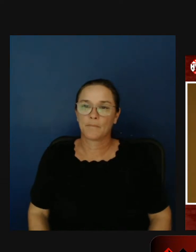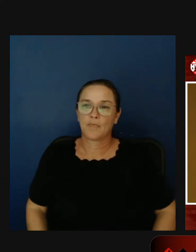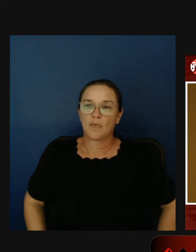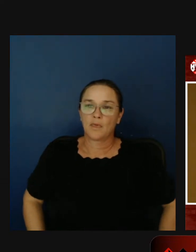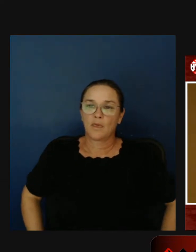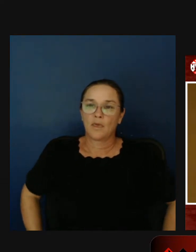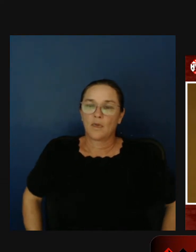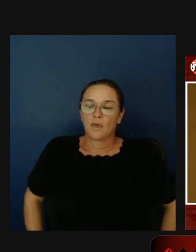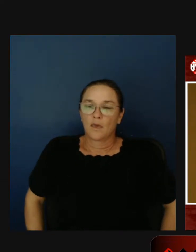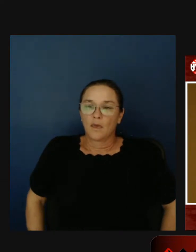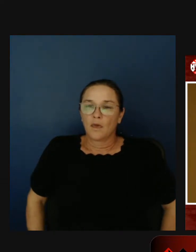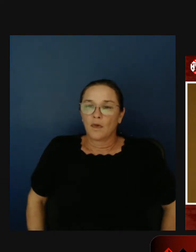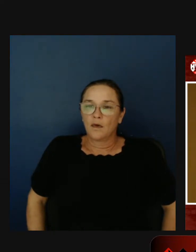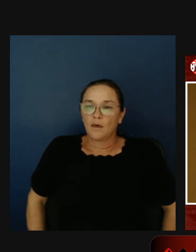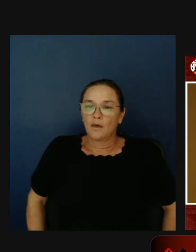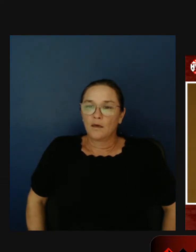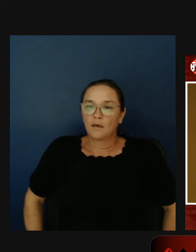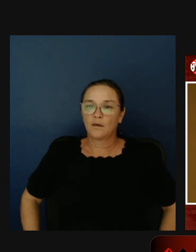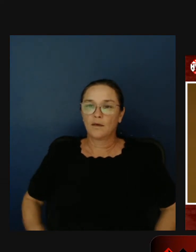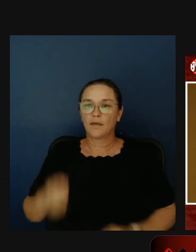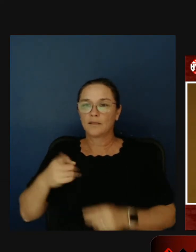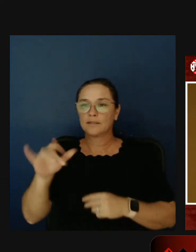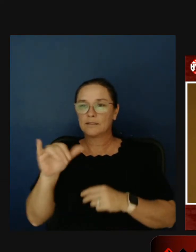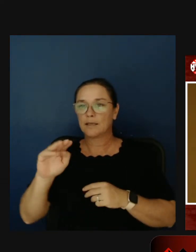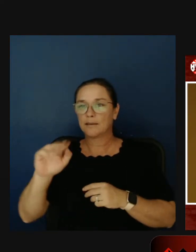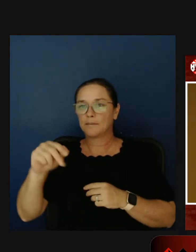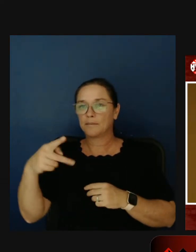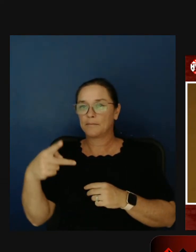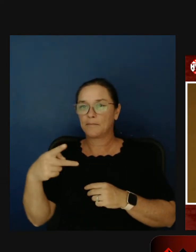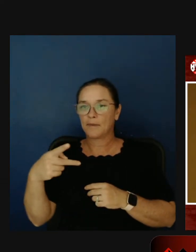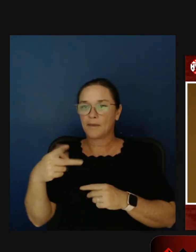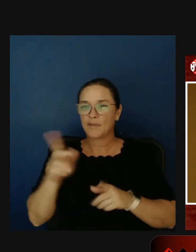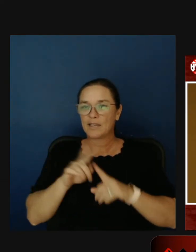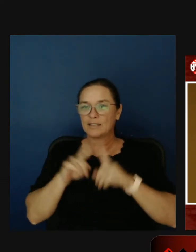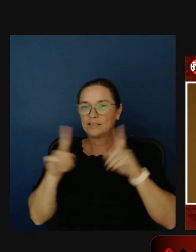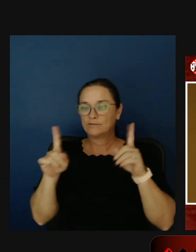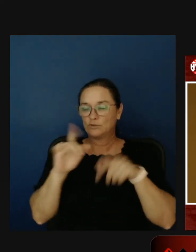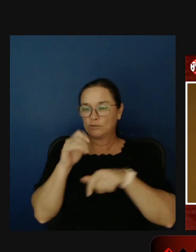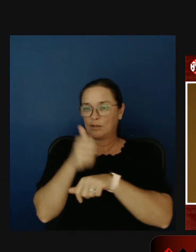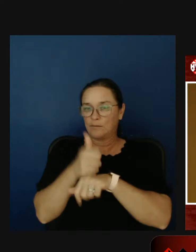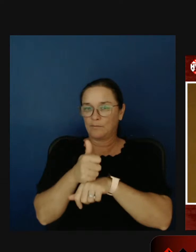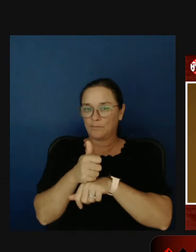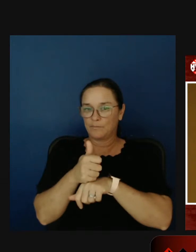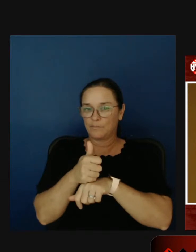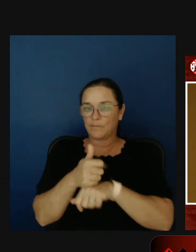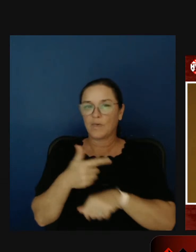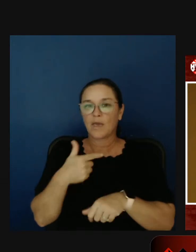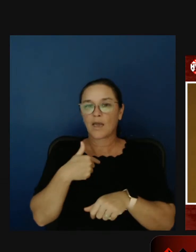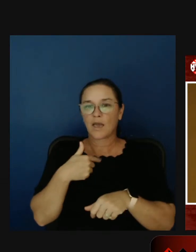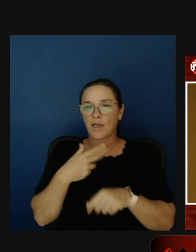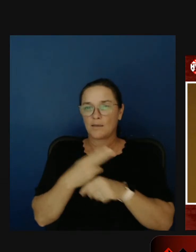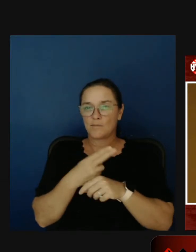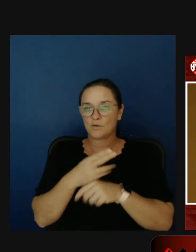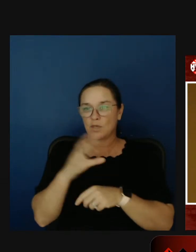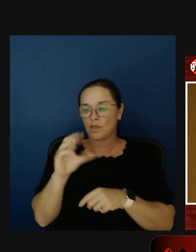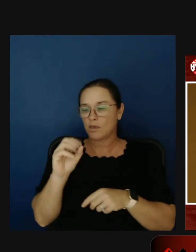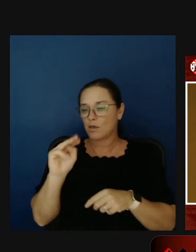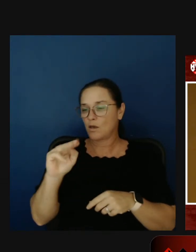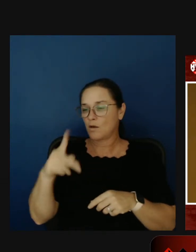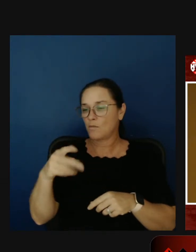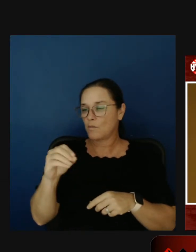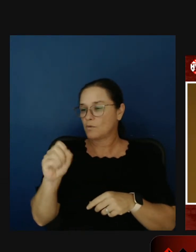This is that same map, but in a slightly different scheme. In this case, I'm doing it by composition. I want to